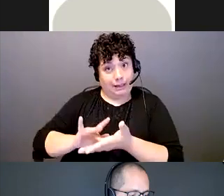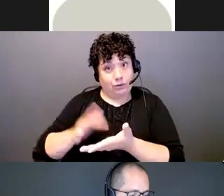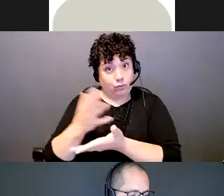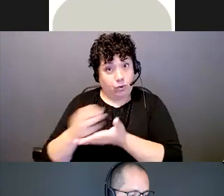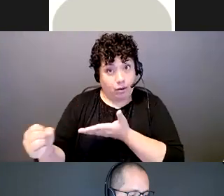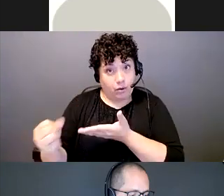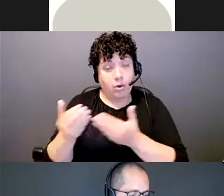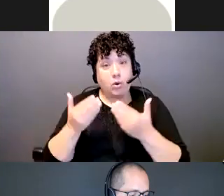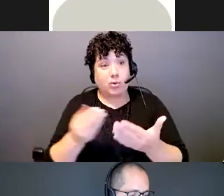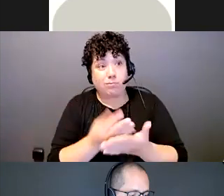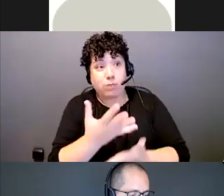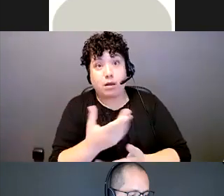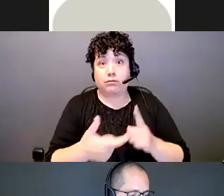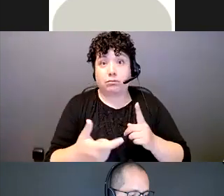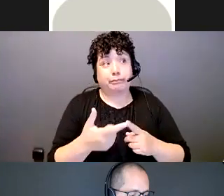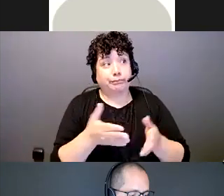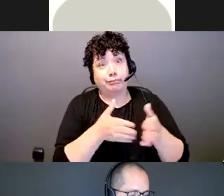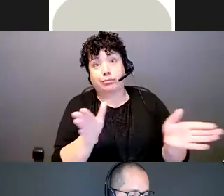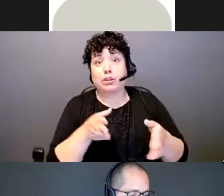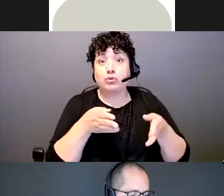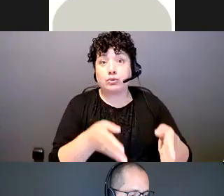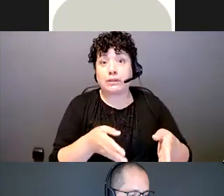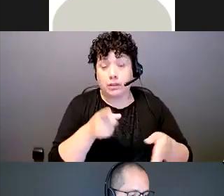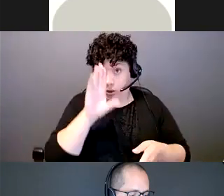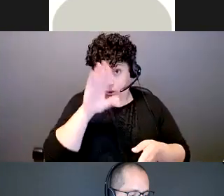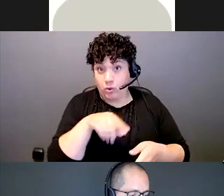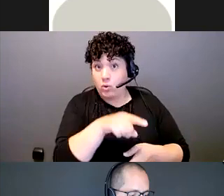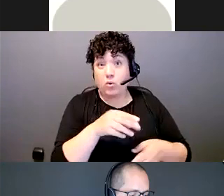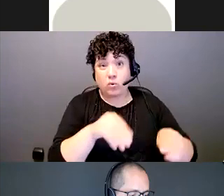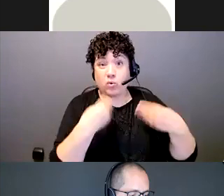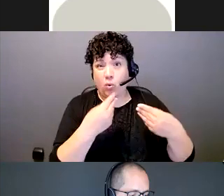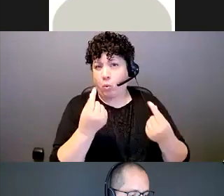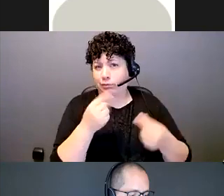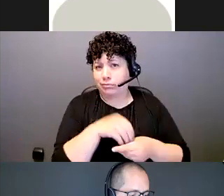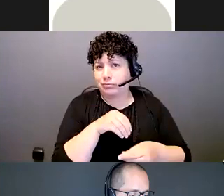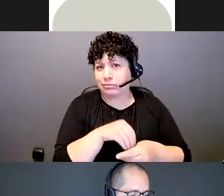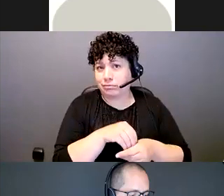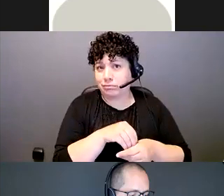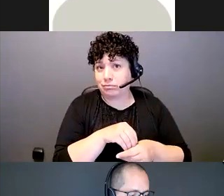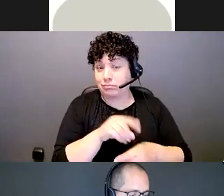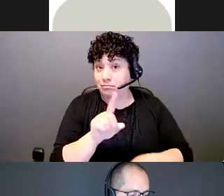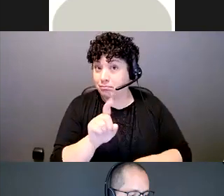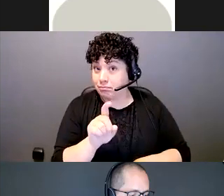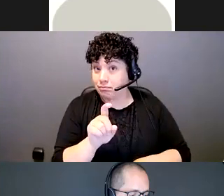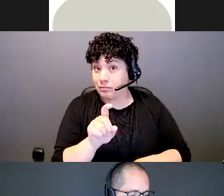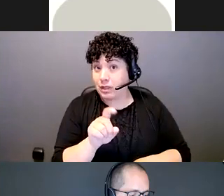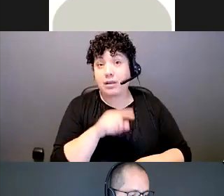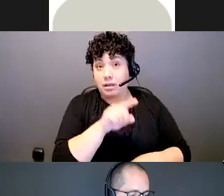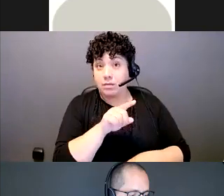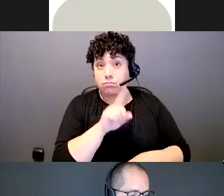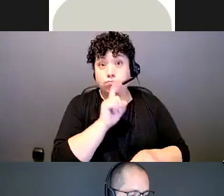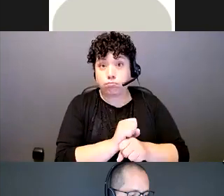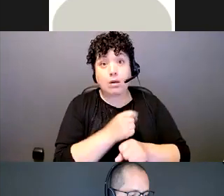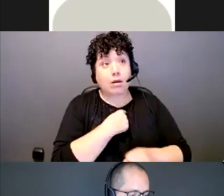And I always ask the question, do you know what's in that bag? Do you know that that you're really getting